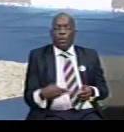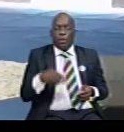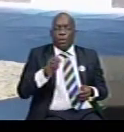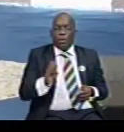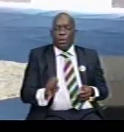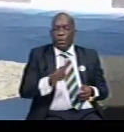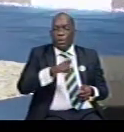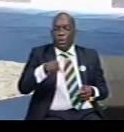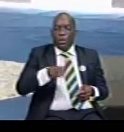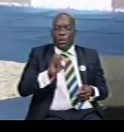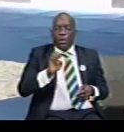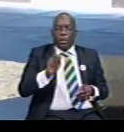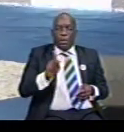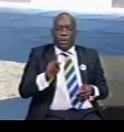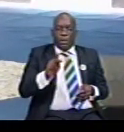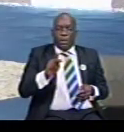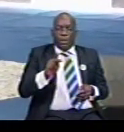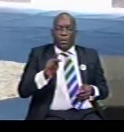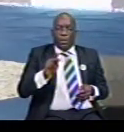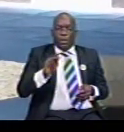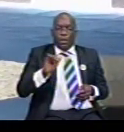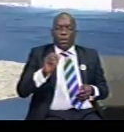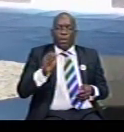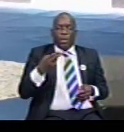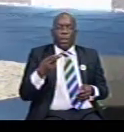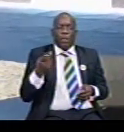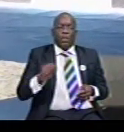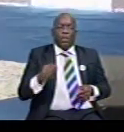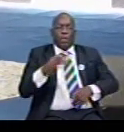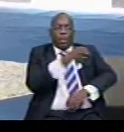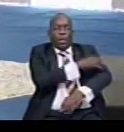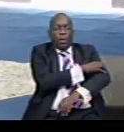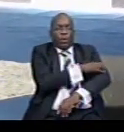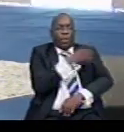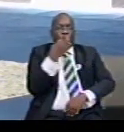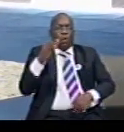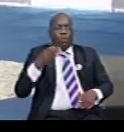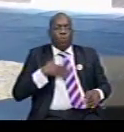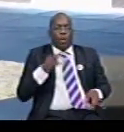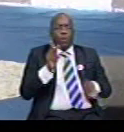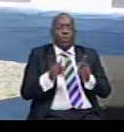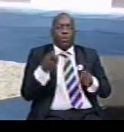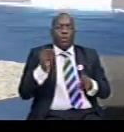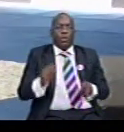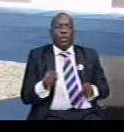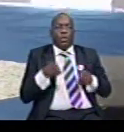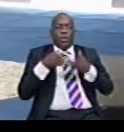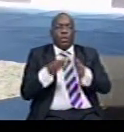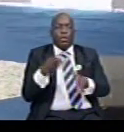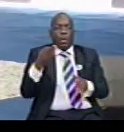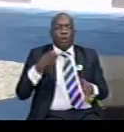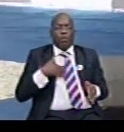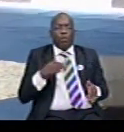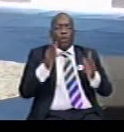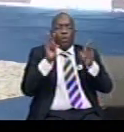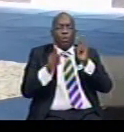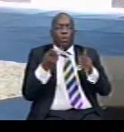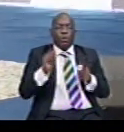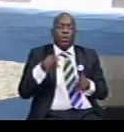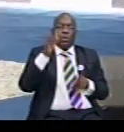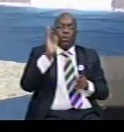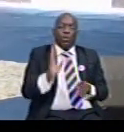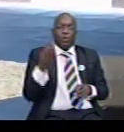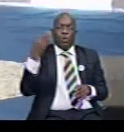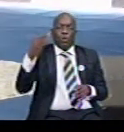the captain of my people, the bishop of my people, the pastor of my